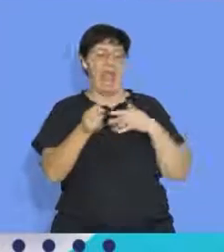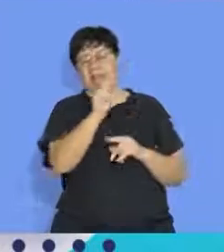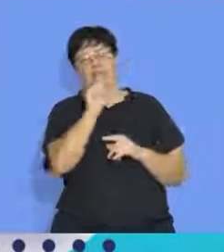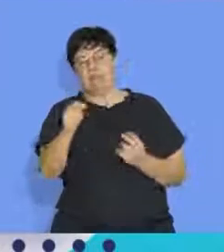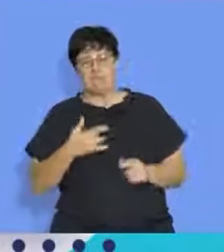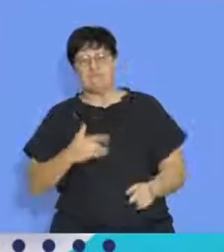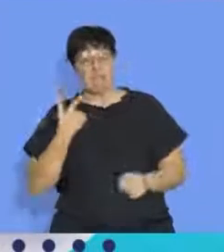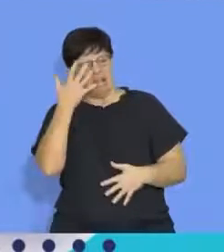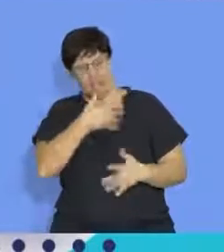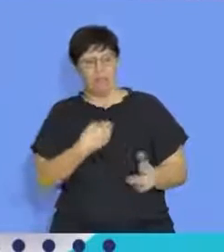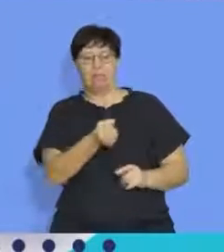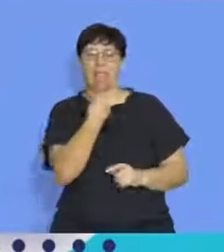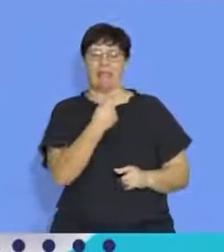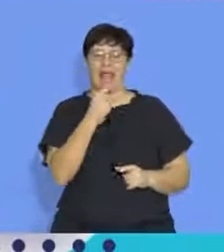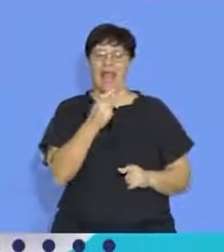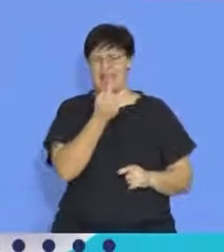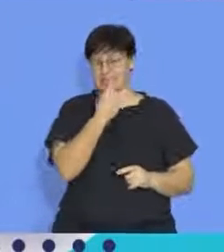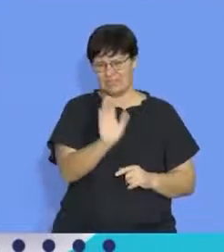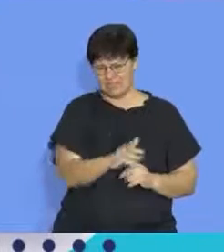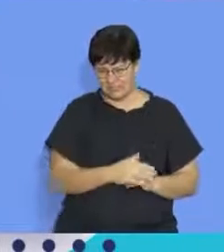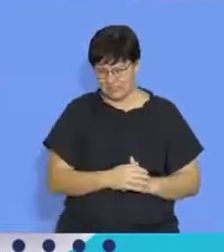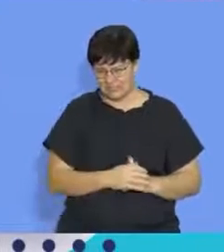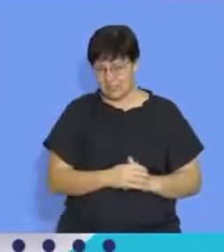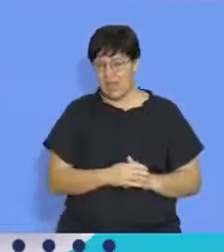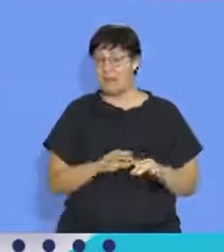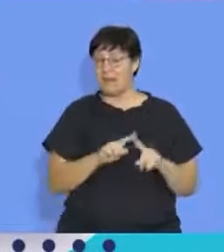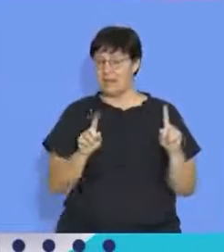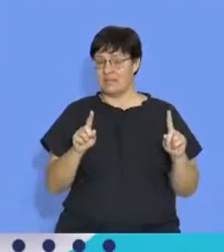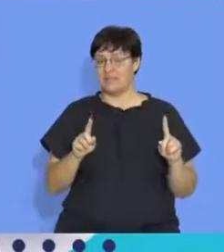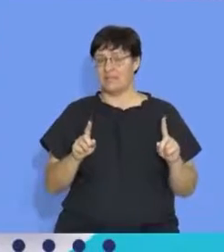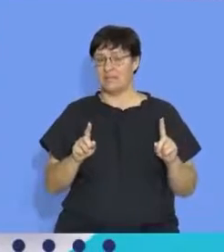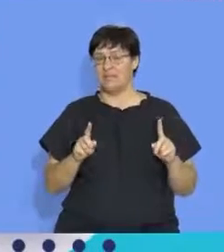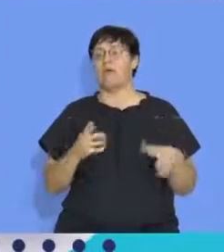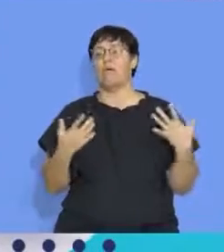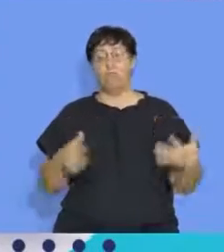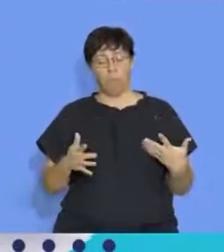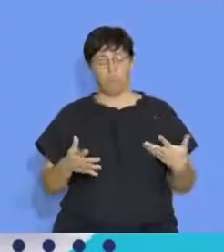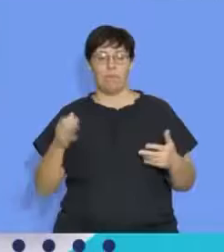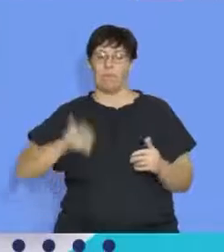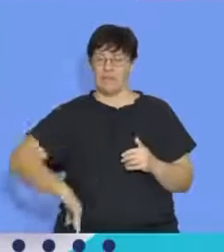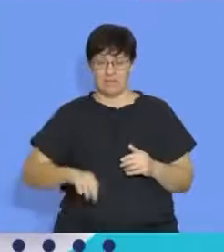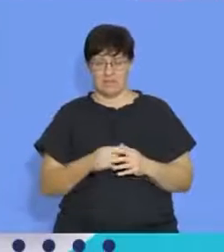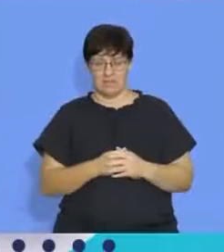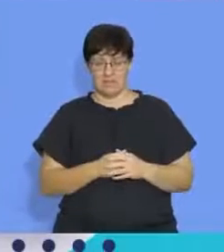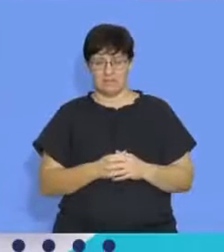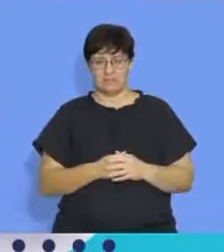just feel a little bit sick. But as I said, a huge, big, I won't say